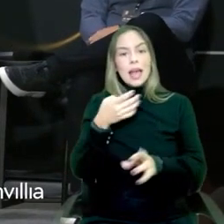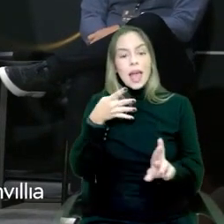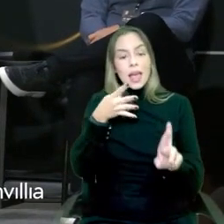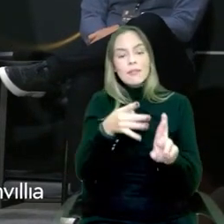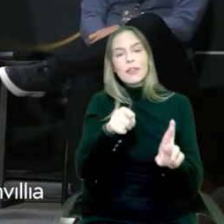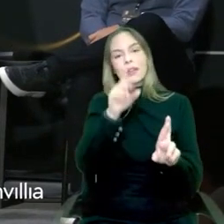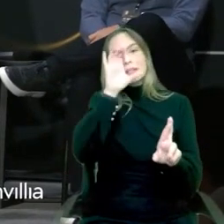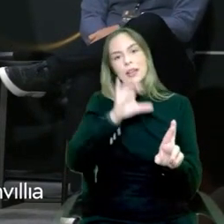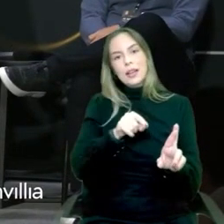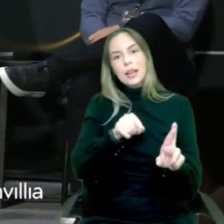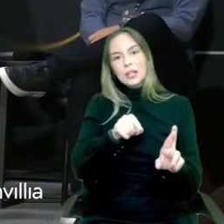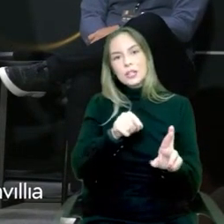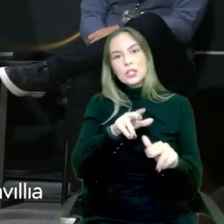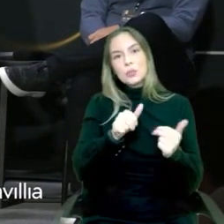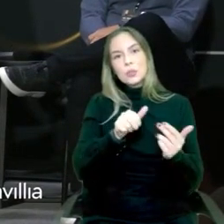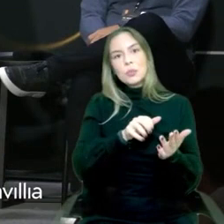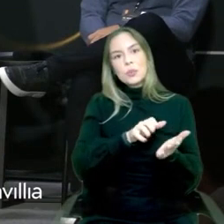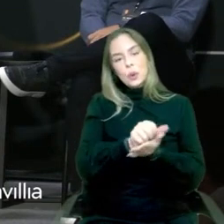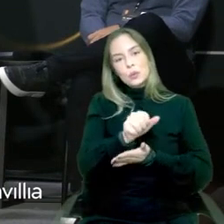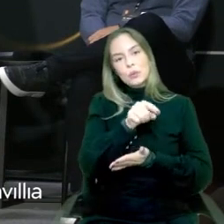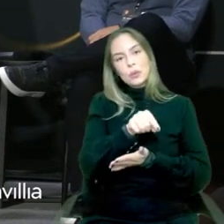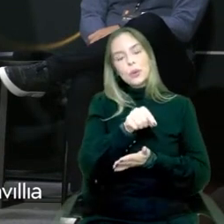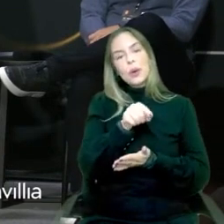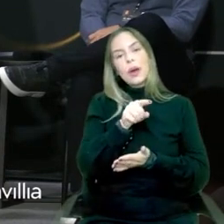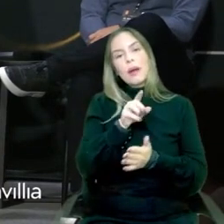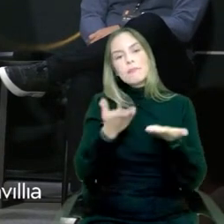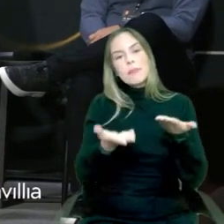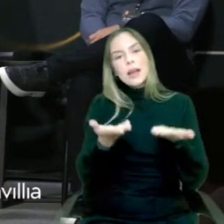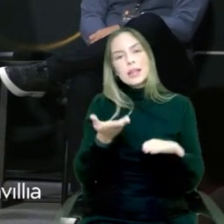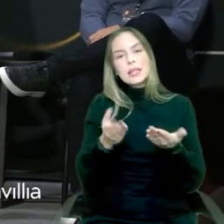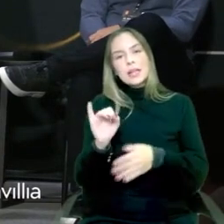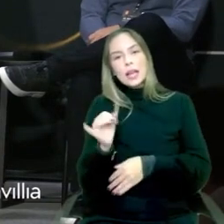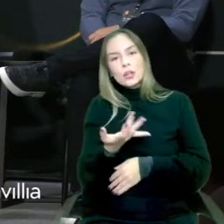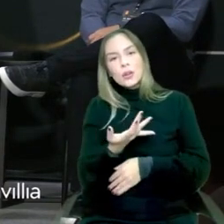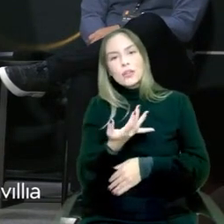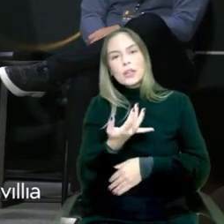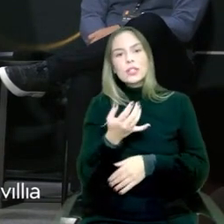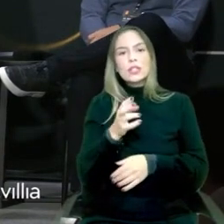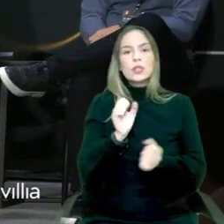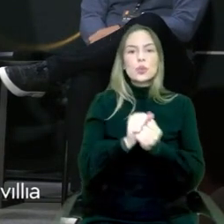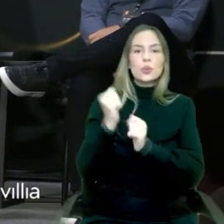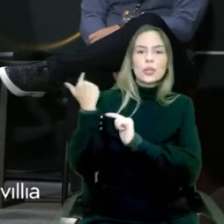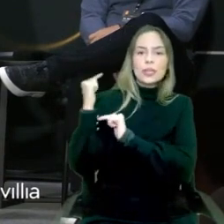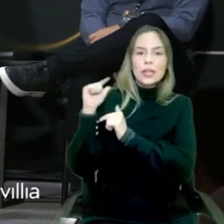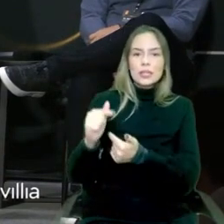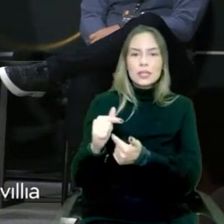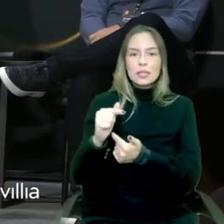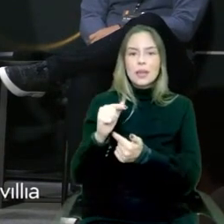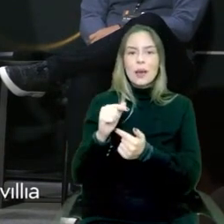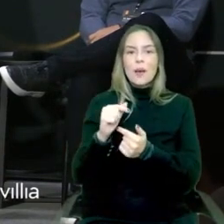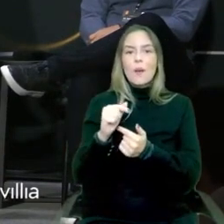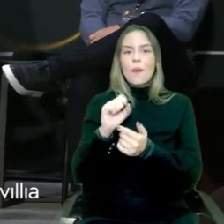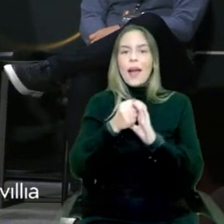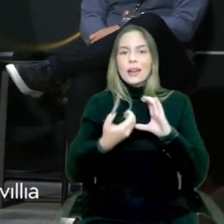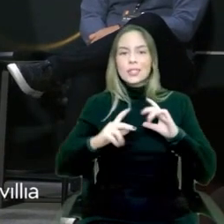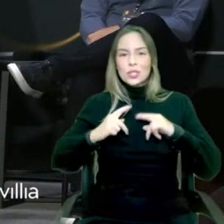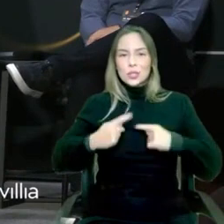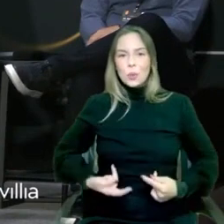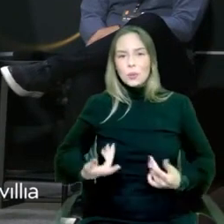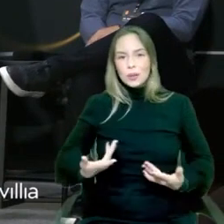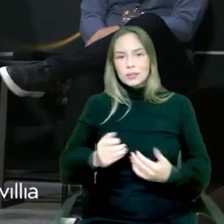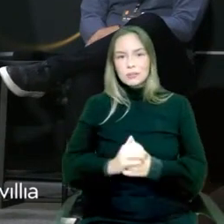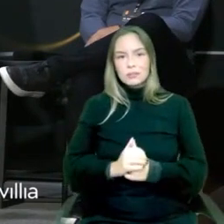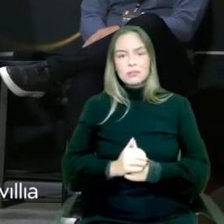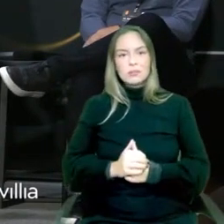that innovation with tradition and the human element. Perry, do you have any thoughts on